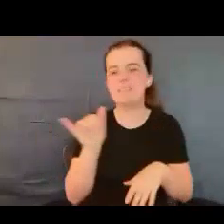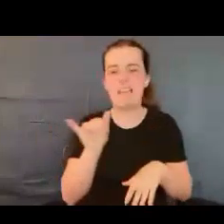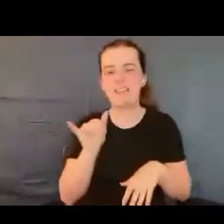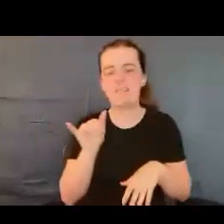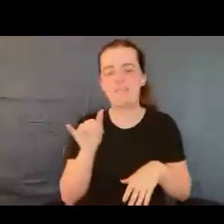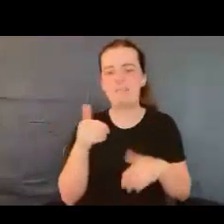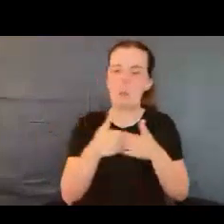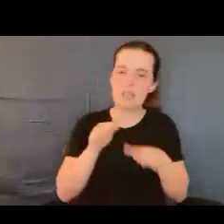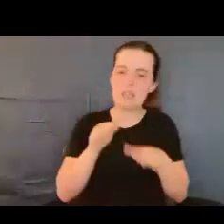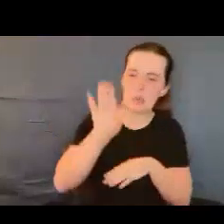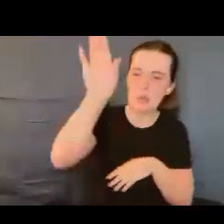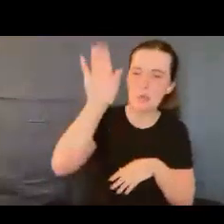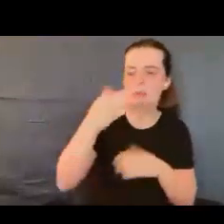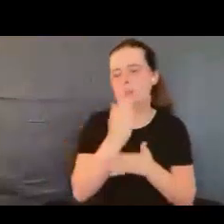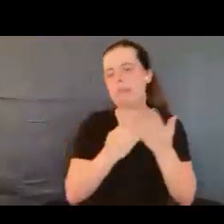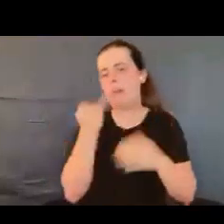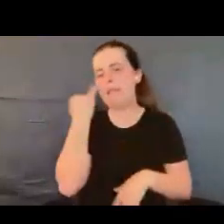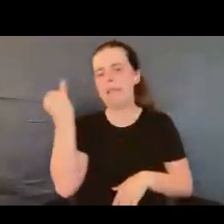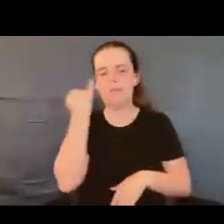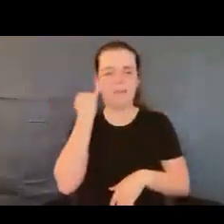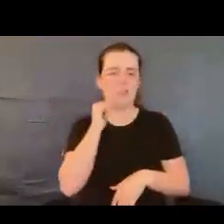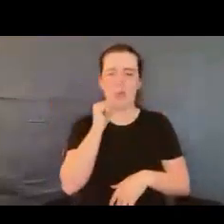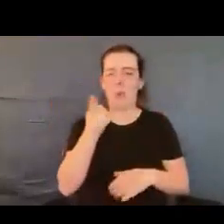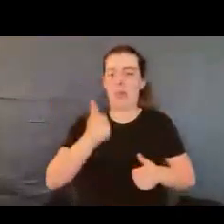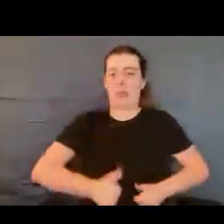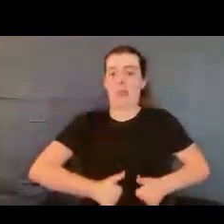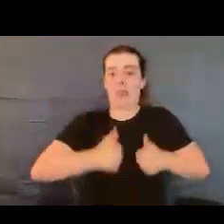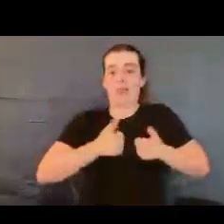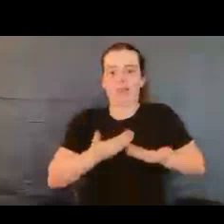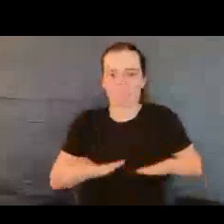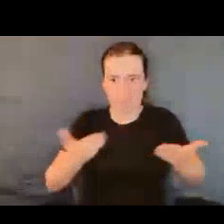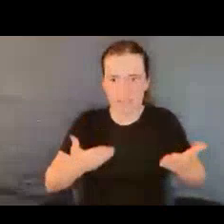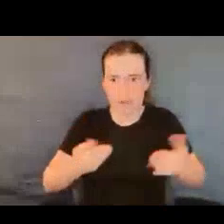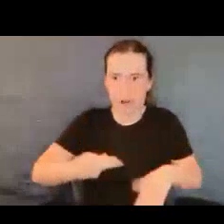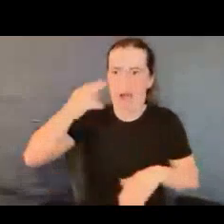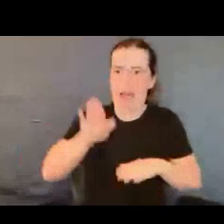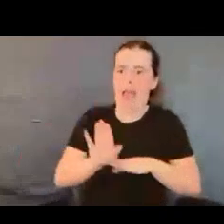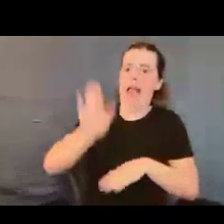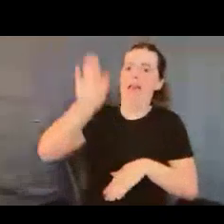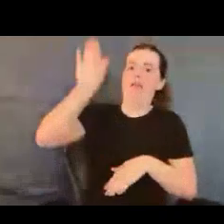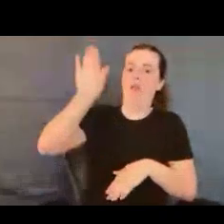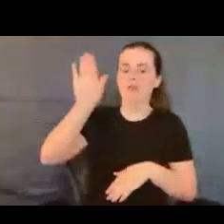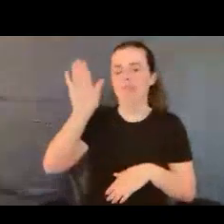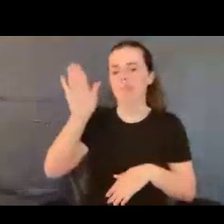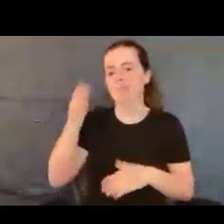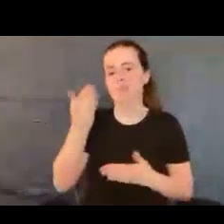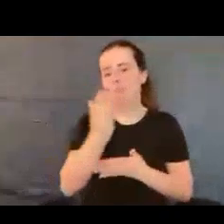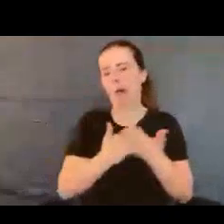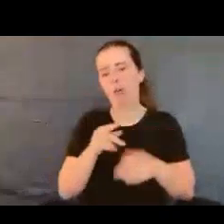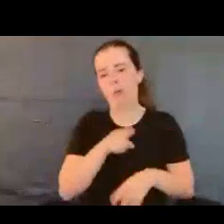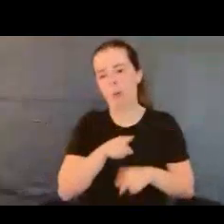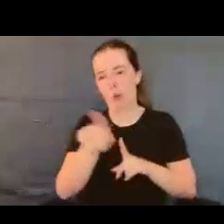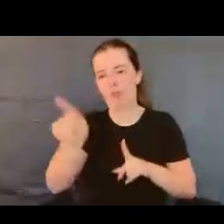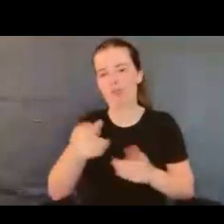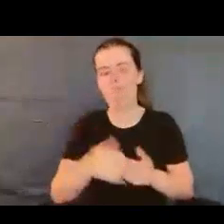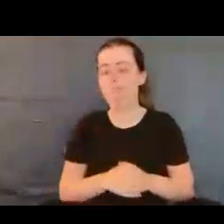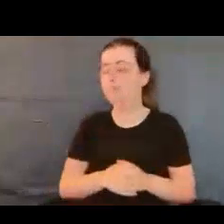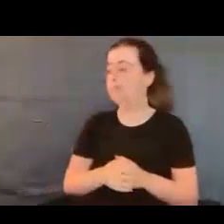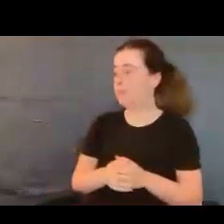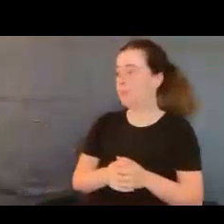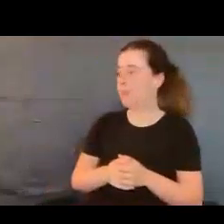So some ideas to maybe help if you're not living in altitude, but it's just a reality of the course that it's at high altitude. And then the only other